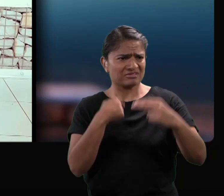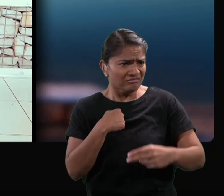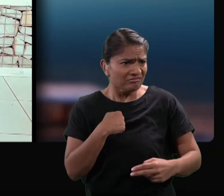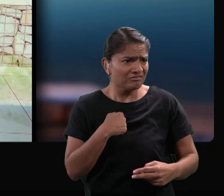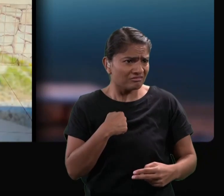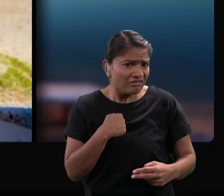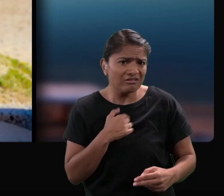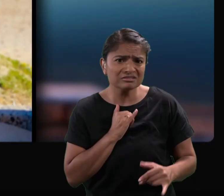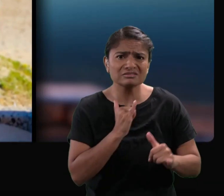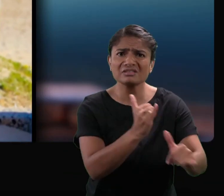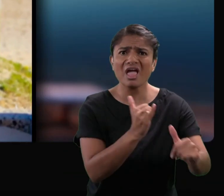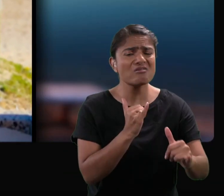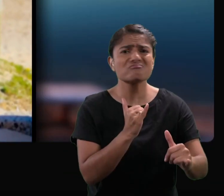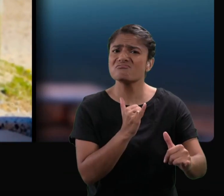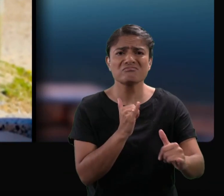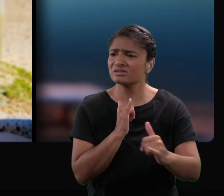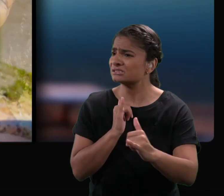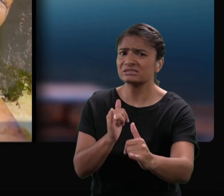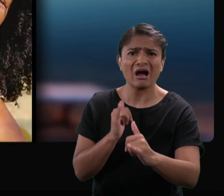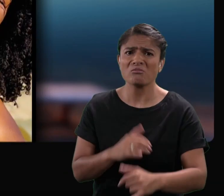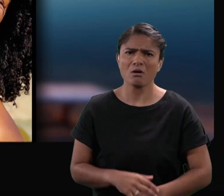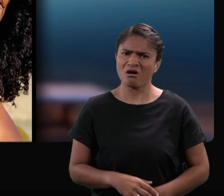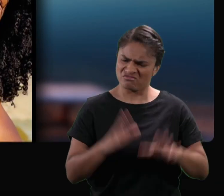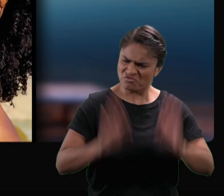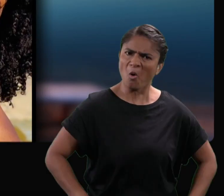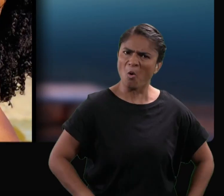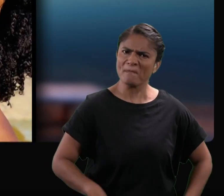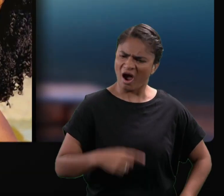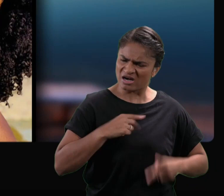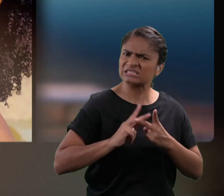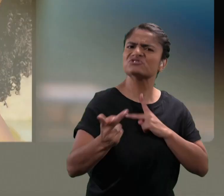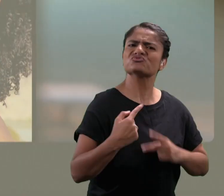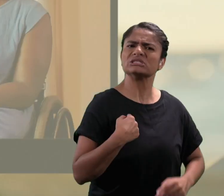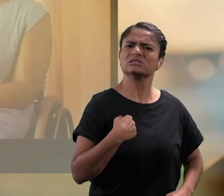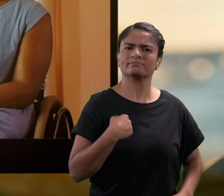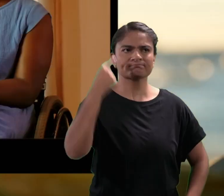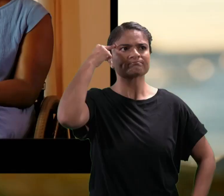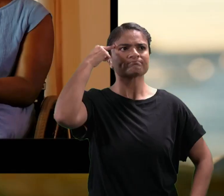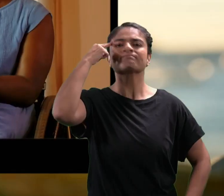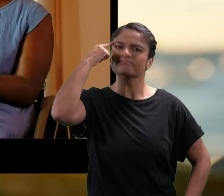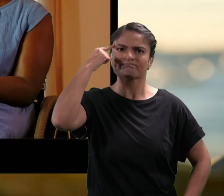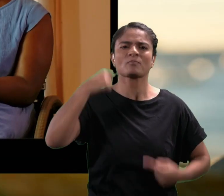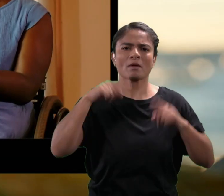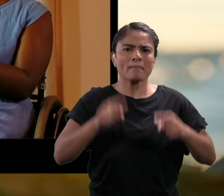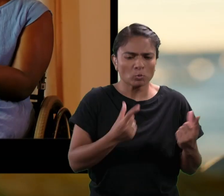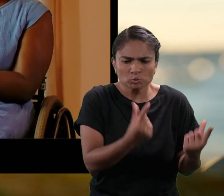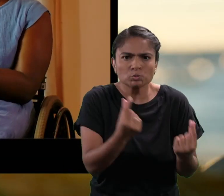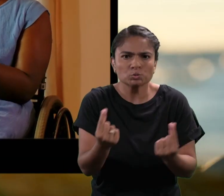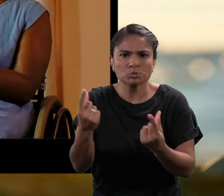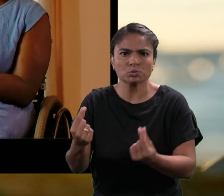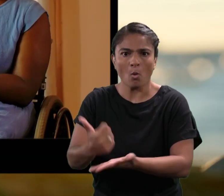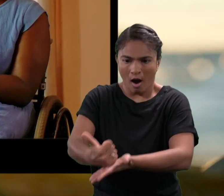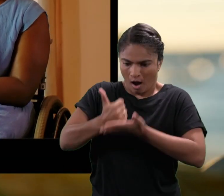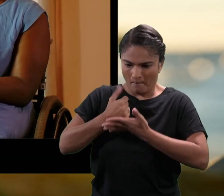theni ndingafani nabanye abantwana? And I had to realize, ukuthi hayi man, mina ndinomehluko. Therefore, I need to do things